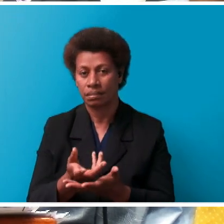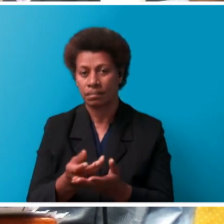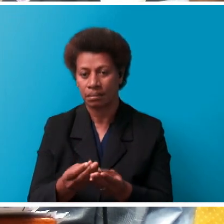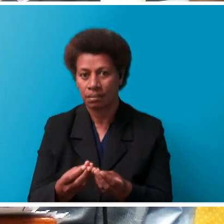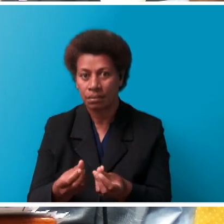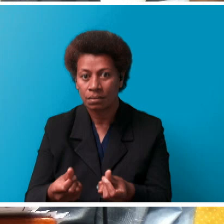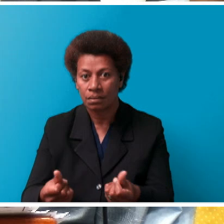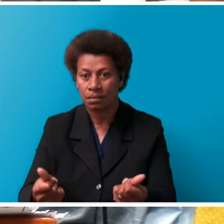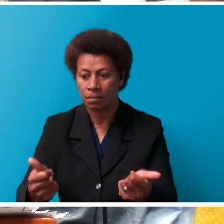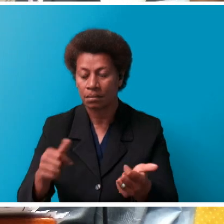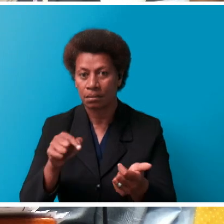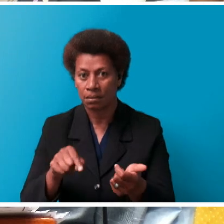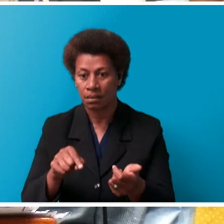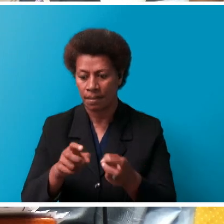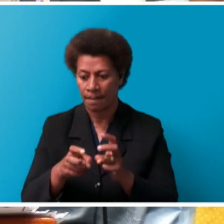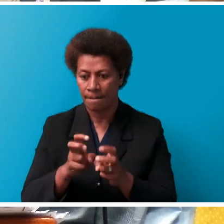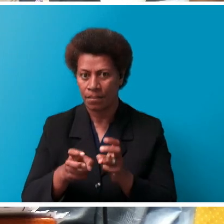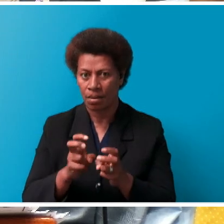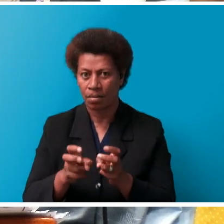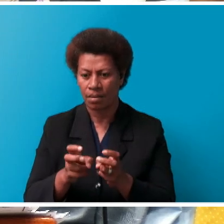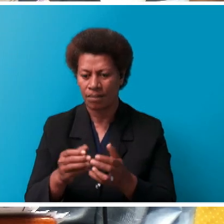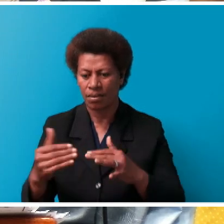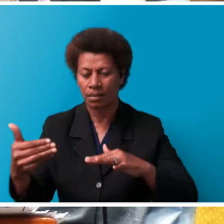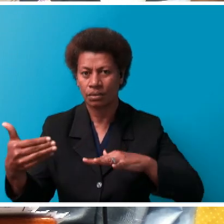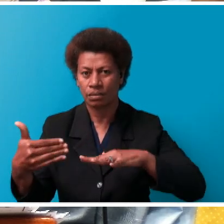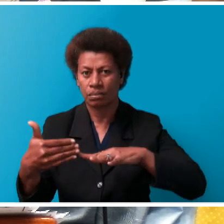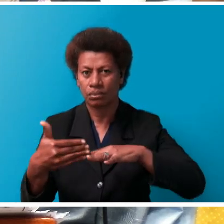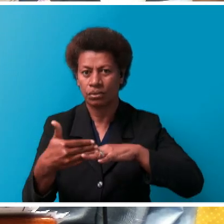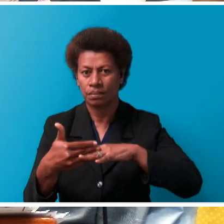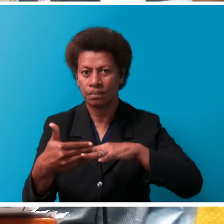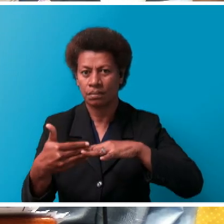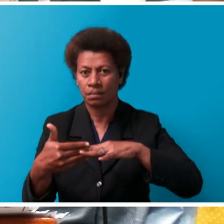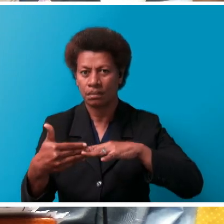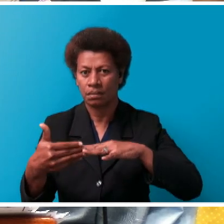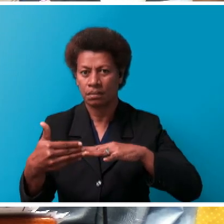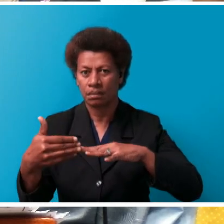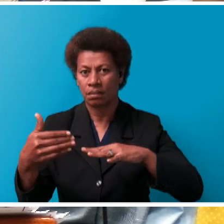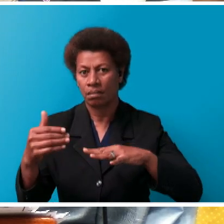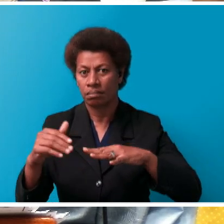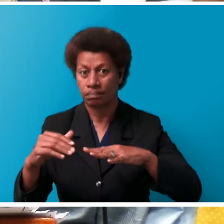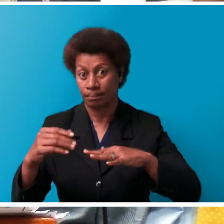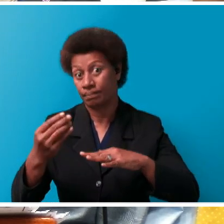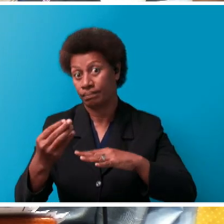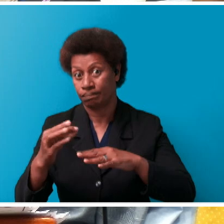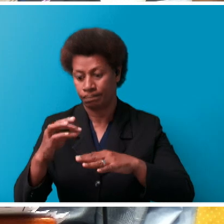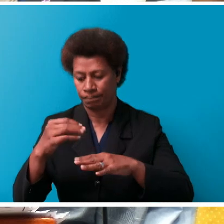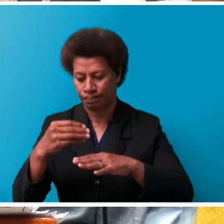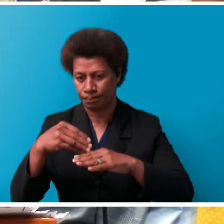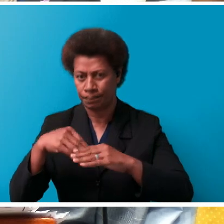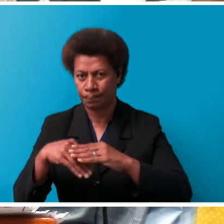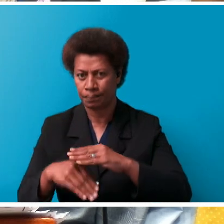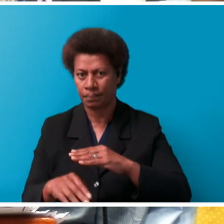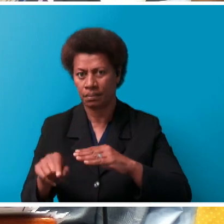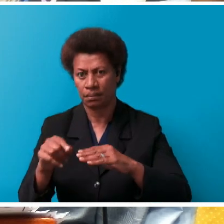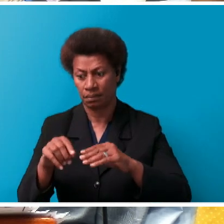solutions to the problem of derelict ships in Suva. And like to give on their work,